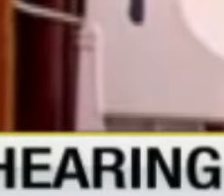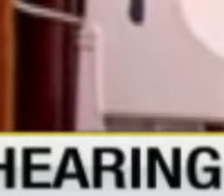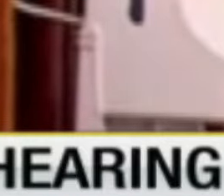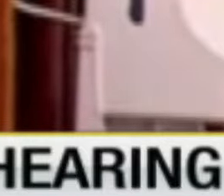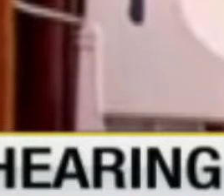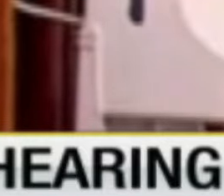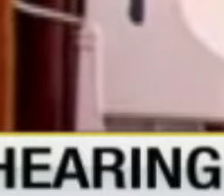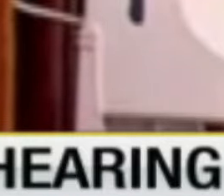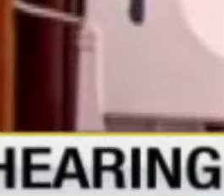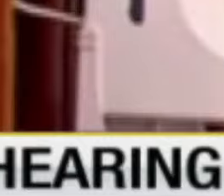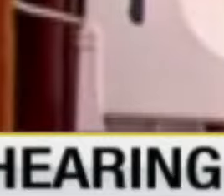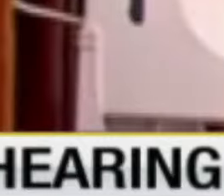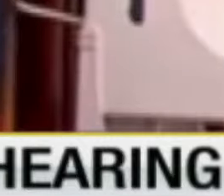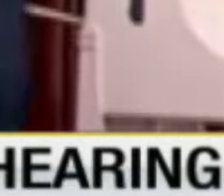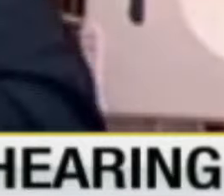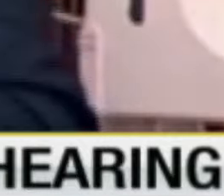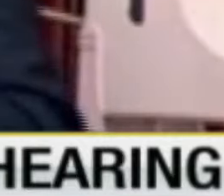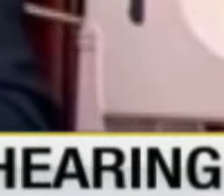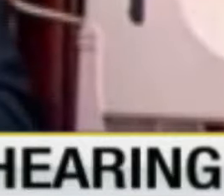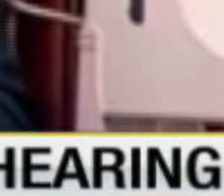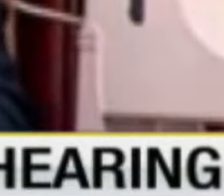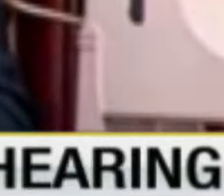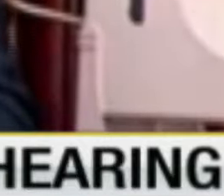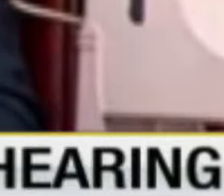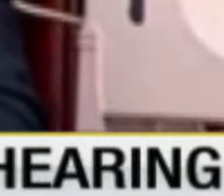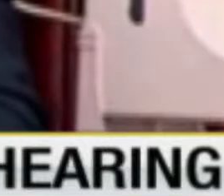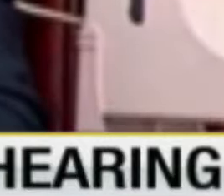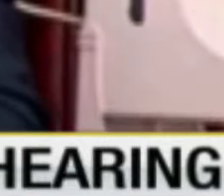clearly and logically, there is a problem.